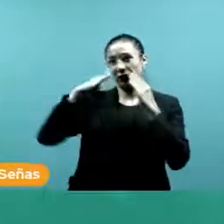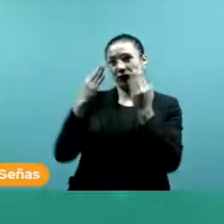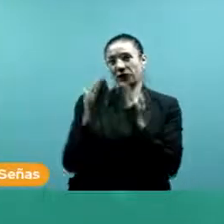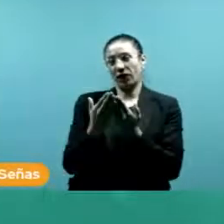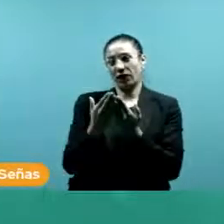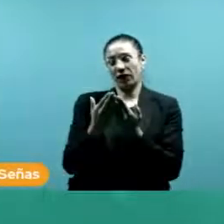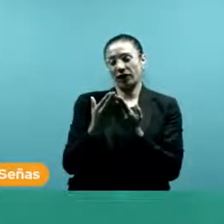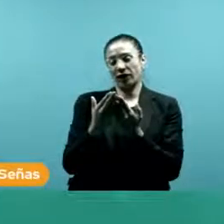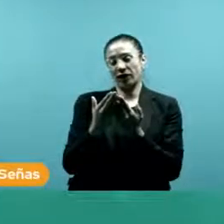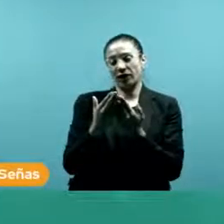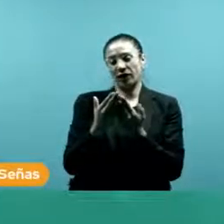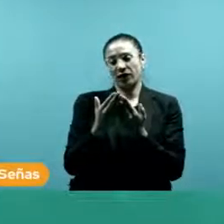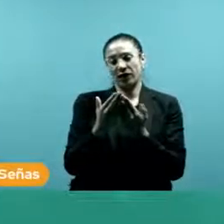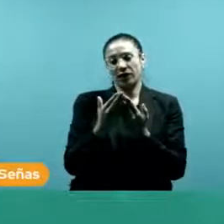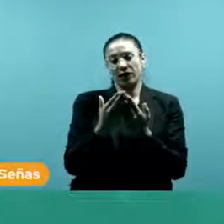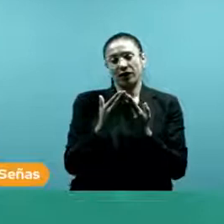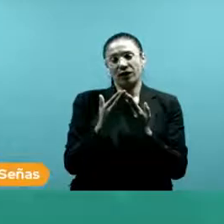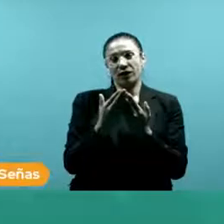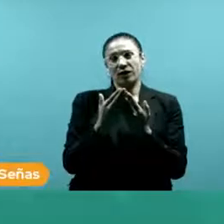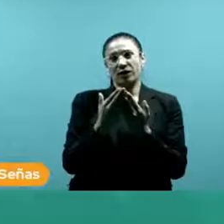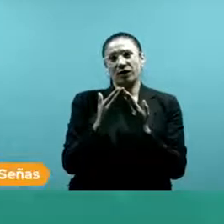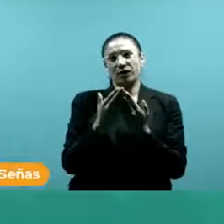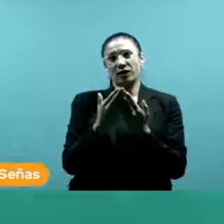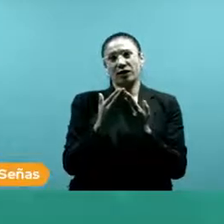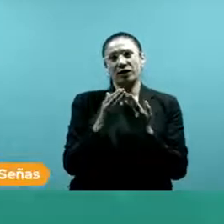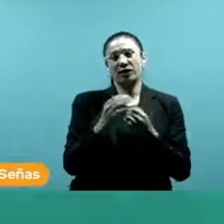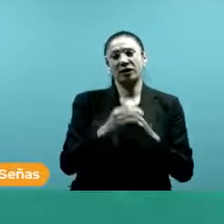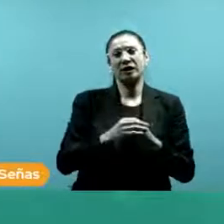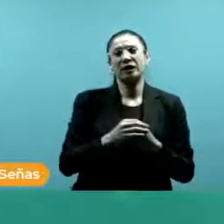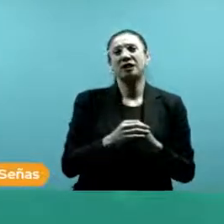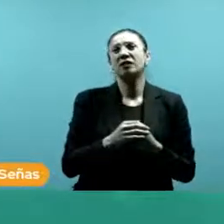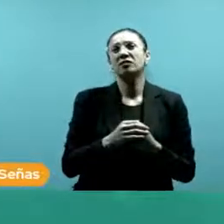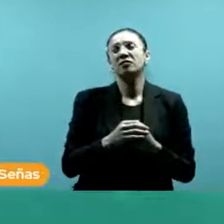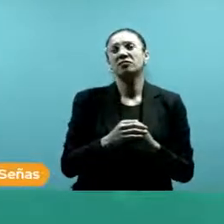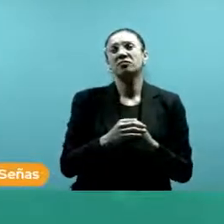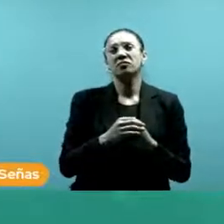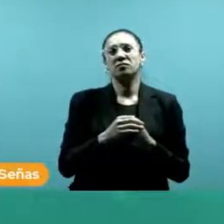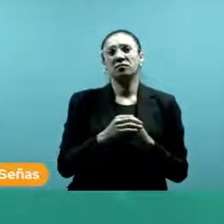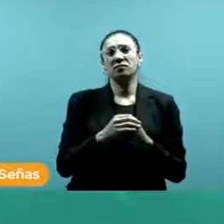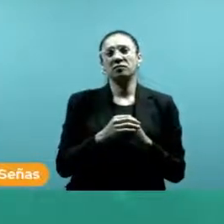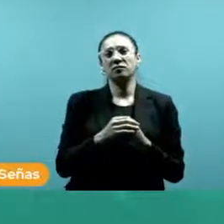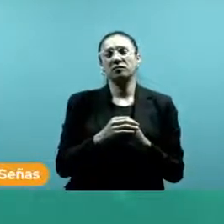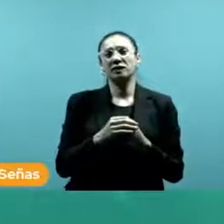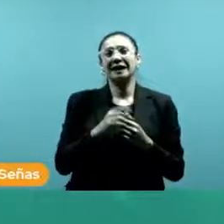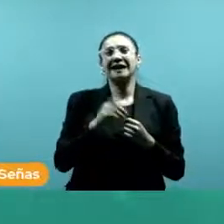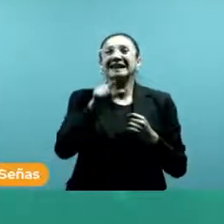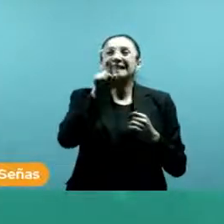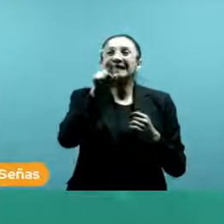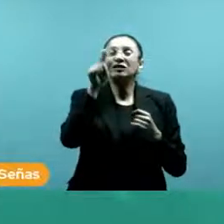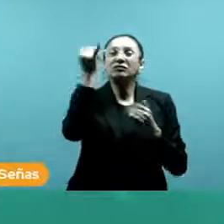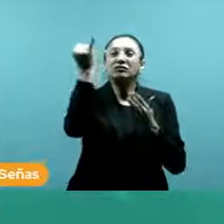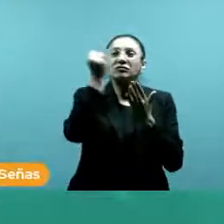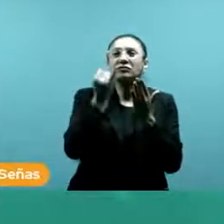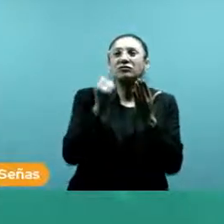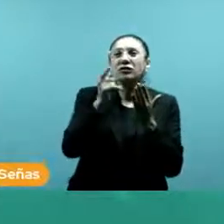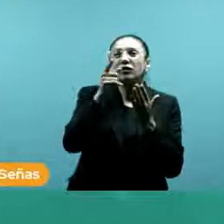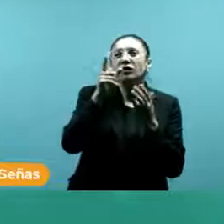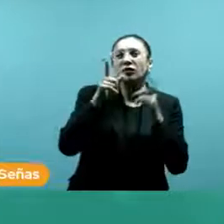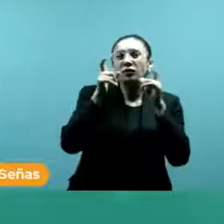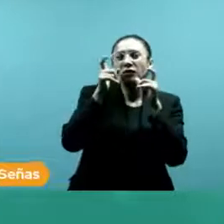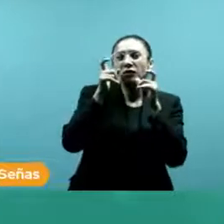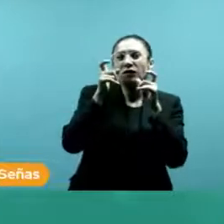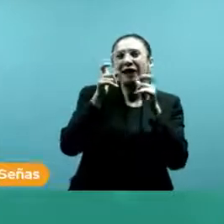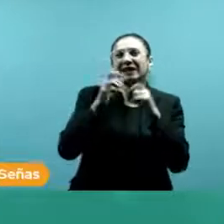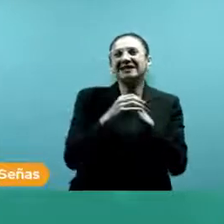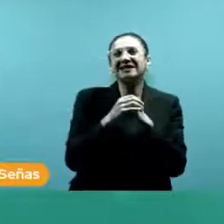and por this is general, the picture from the past toman así. And this the person that you can see in this top right corner is Adolf